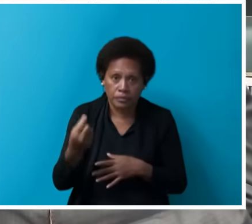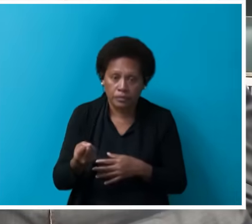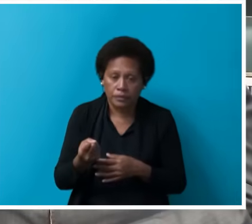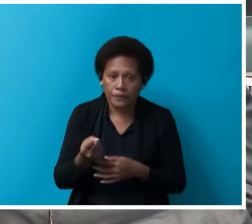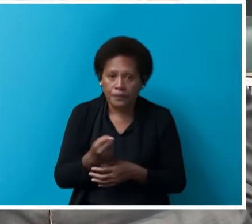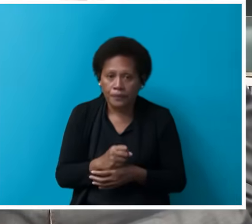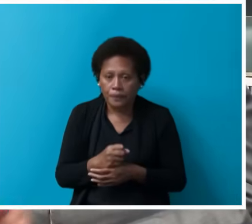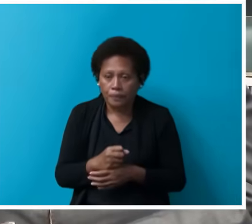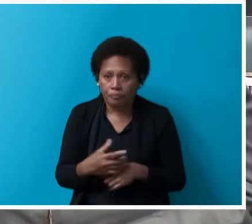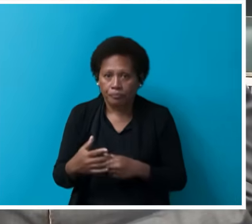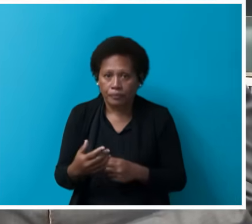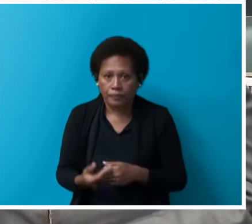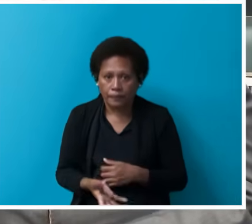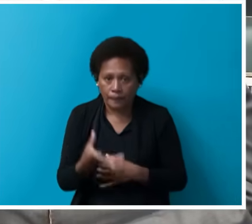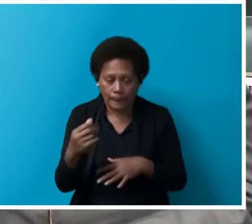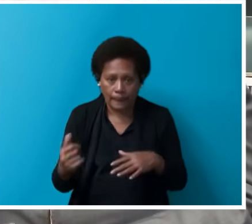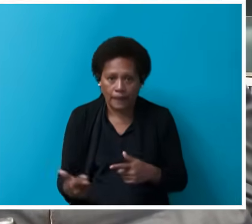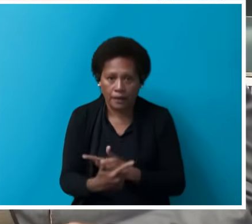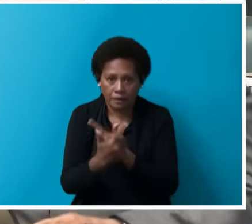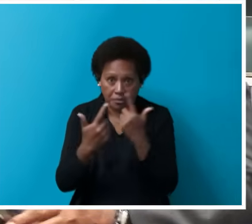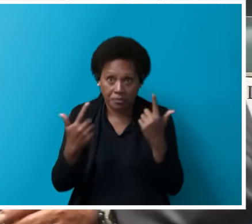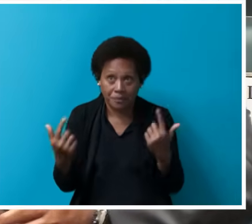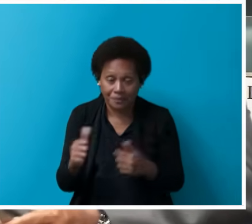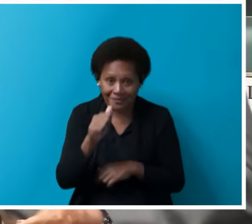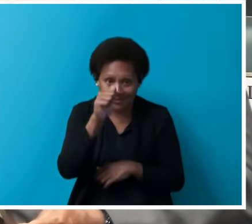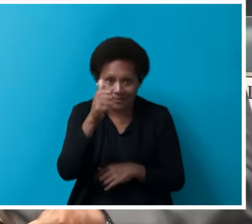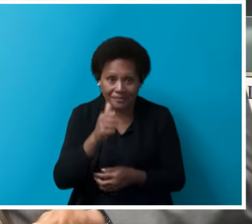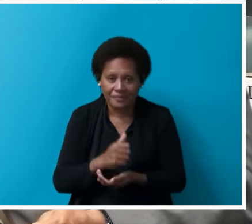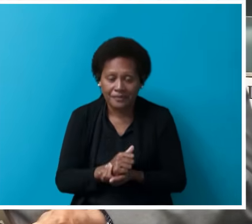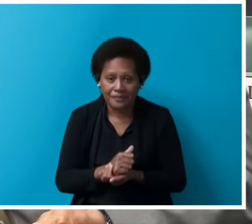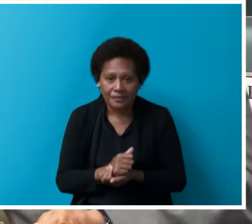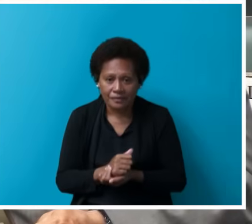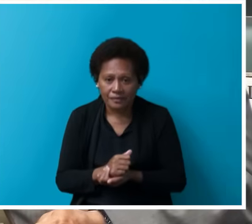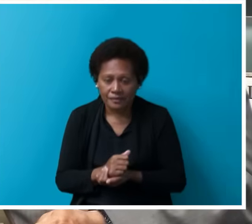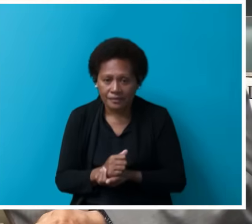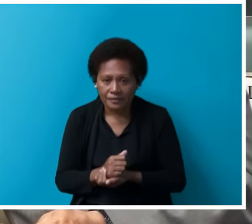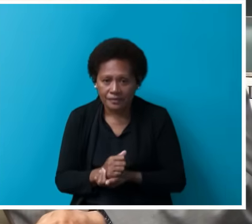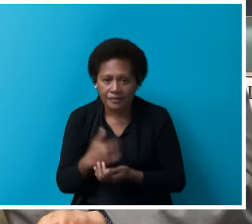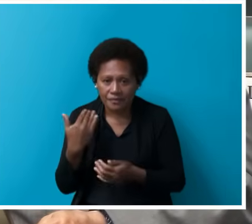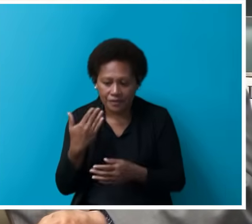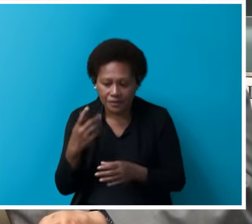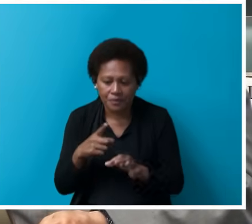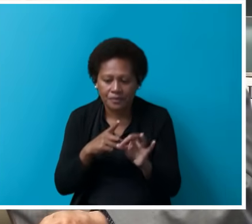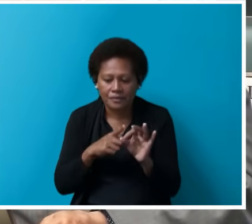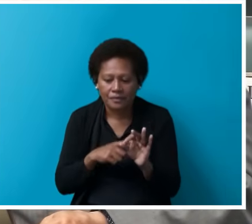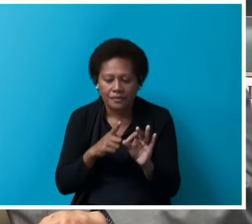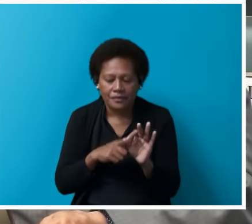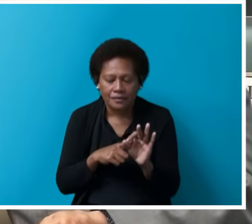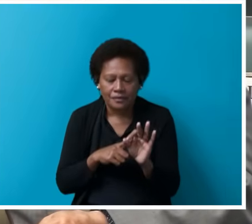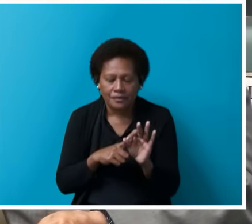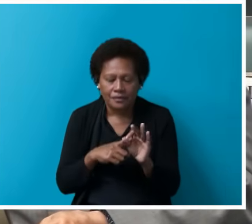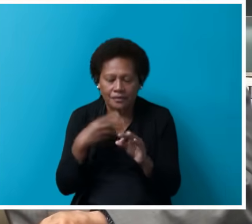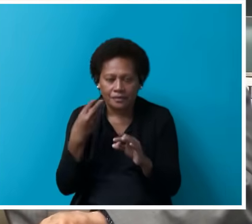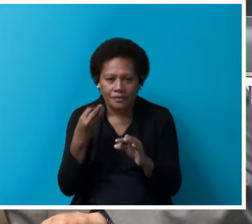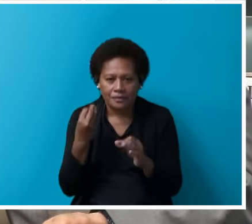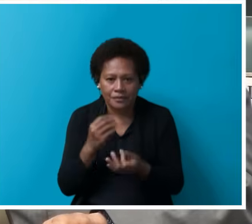India is, but then comes here and questions, the pharmacopoeia agreement that